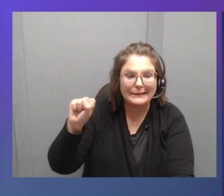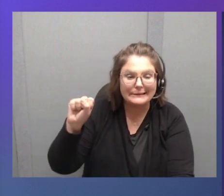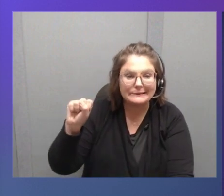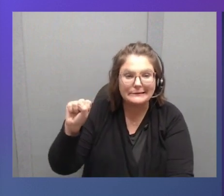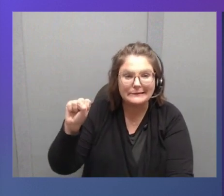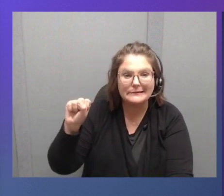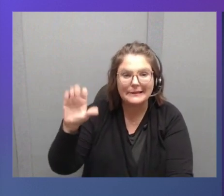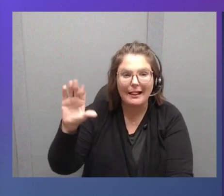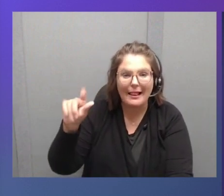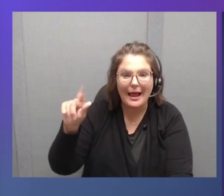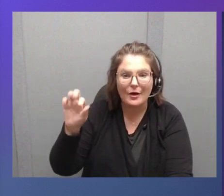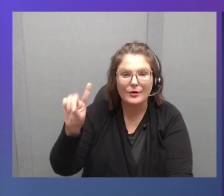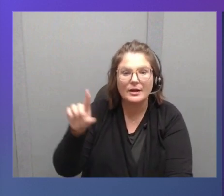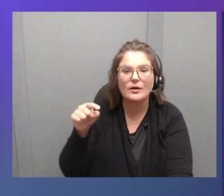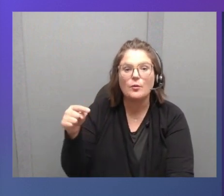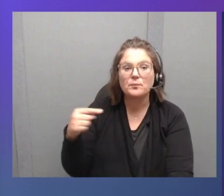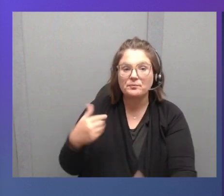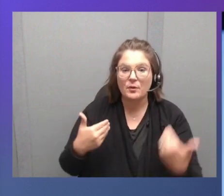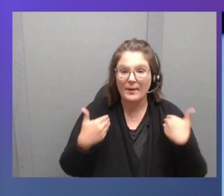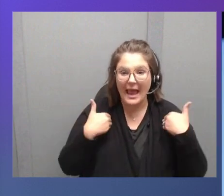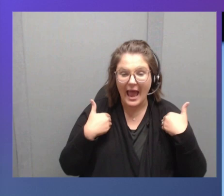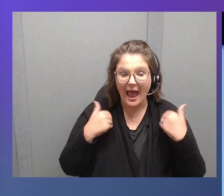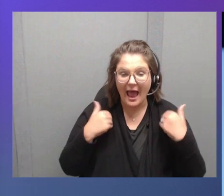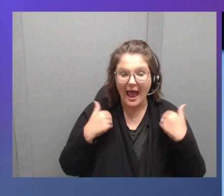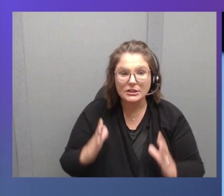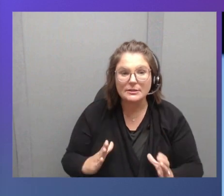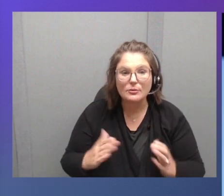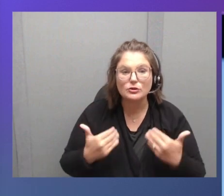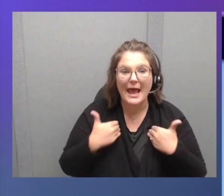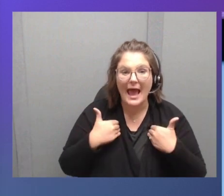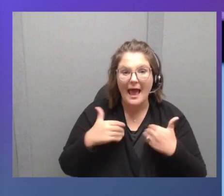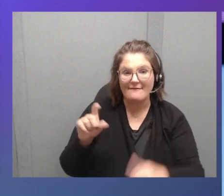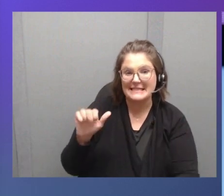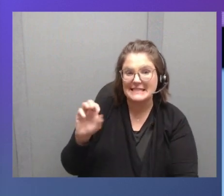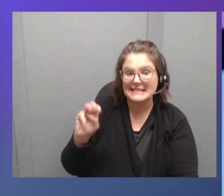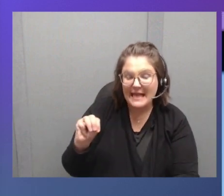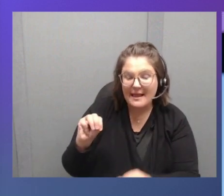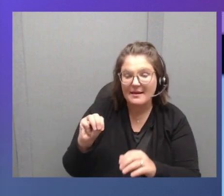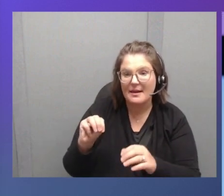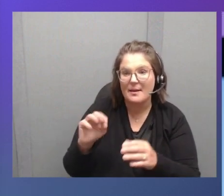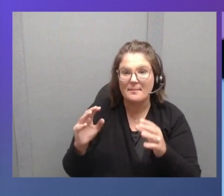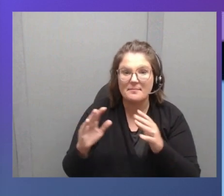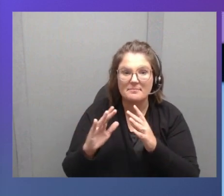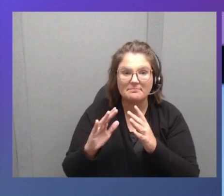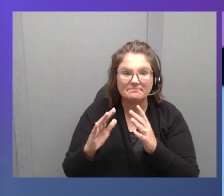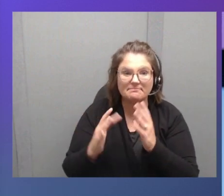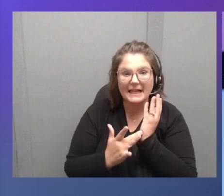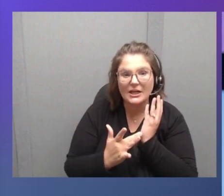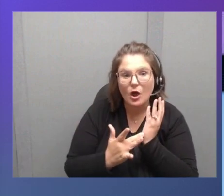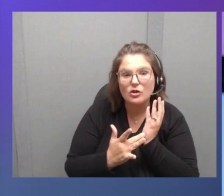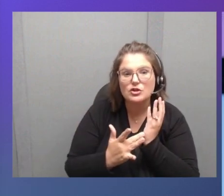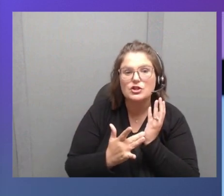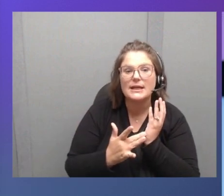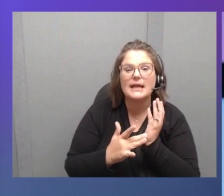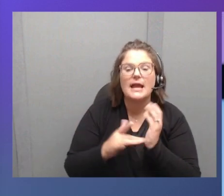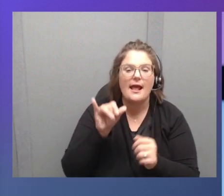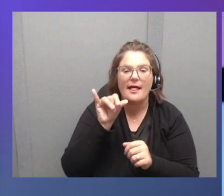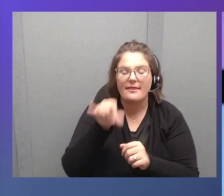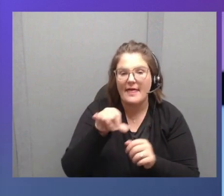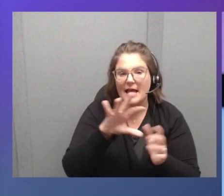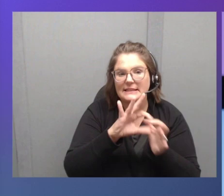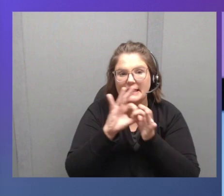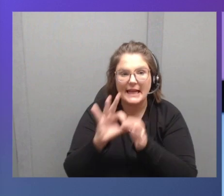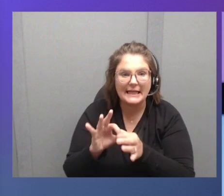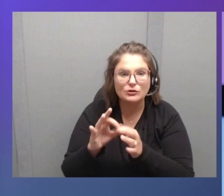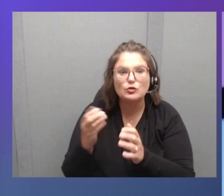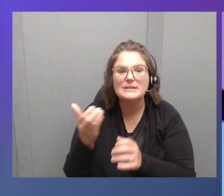have customers that provide SIM technology either from a Yes. cellular router or the cellular Okay. backhaul into cellular to AWS Yes, and then